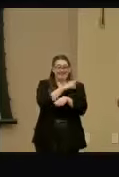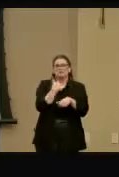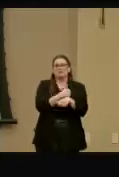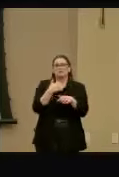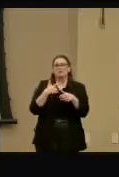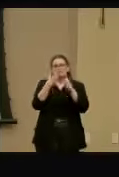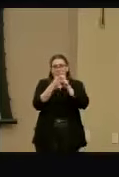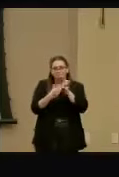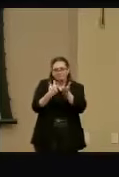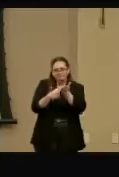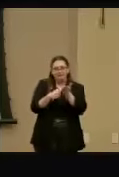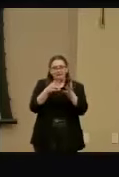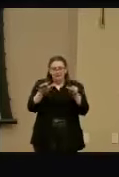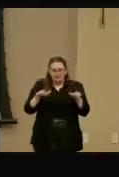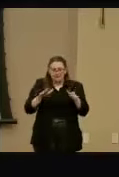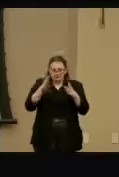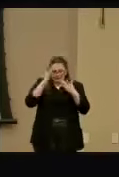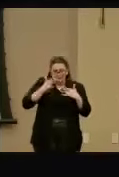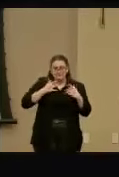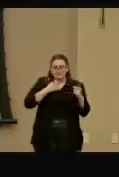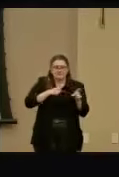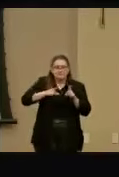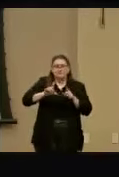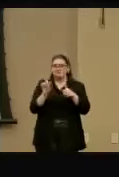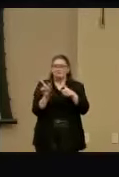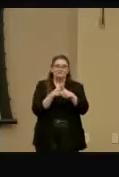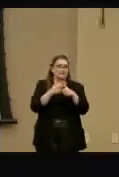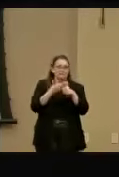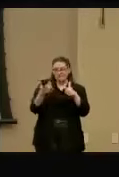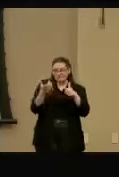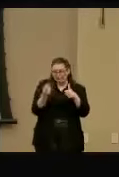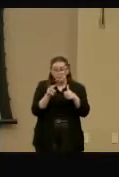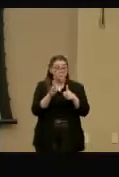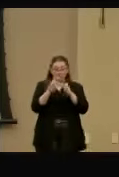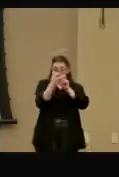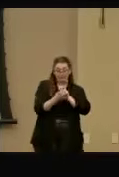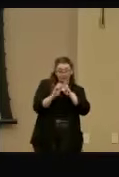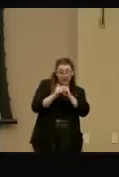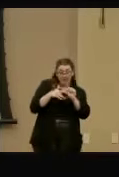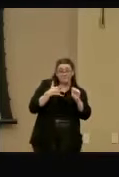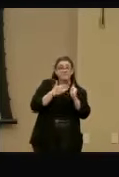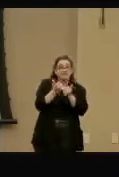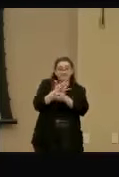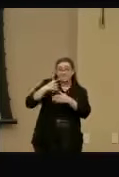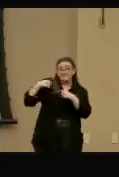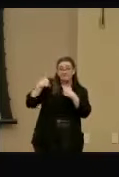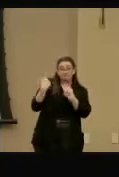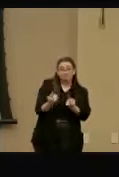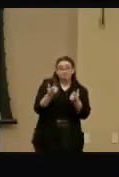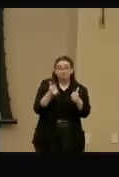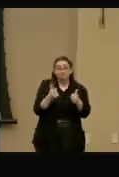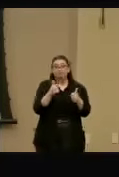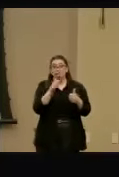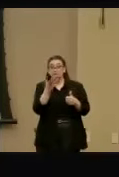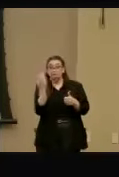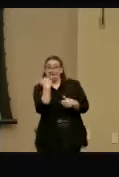of takes the spotlight. It's the first thing, we say, how do you feel today? How's everything going? Any updates from your last